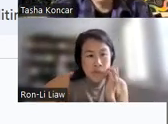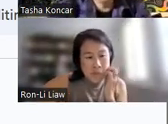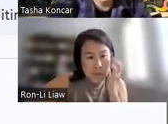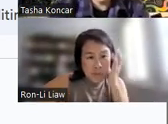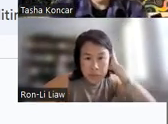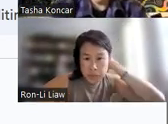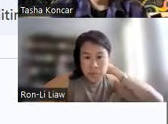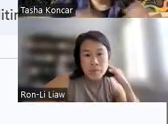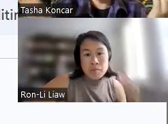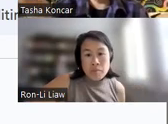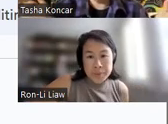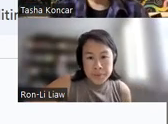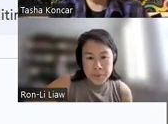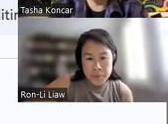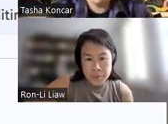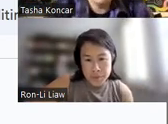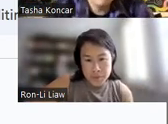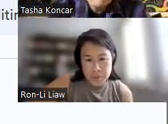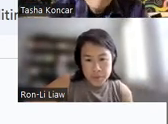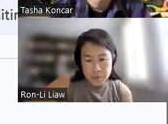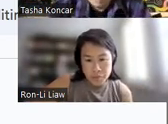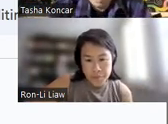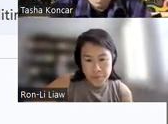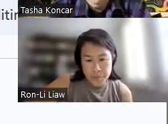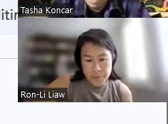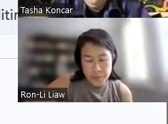the other things that we're supposed to do that kind of fell through the cracks?